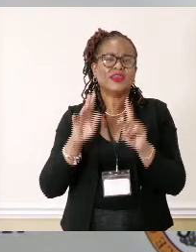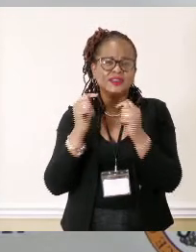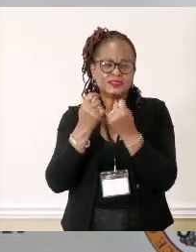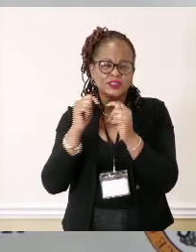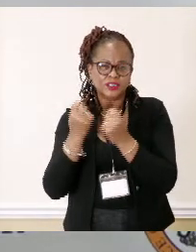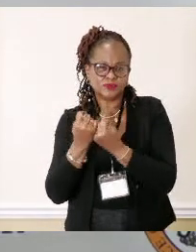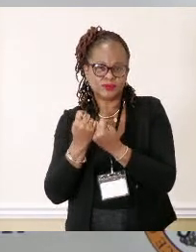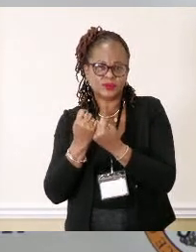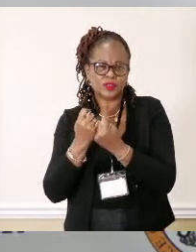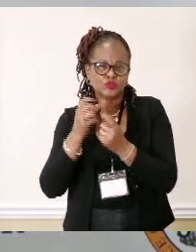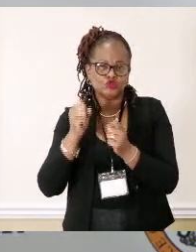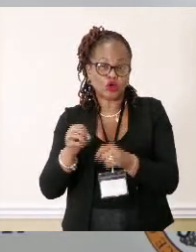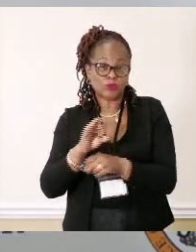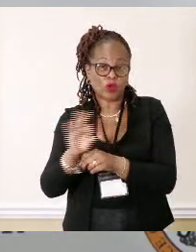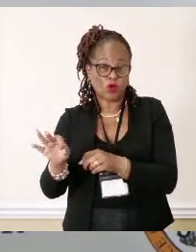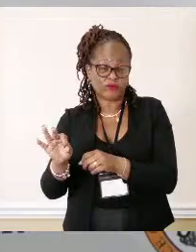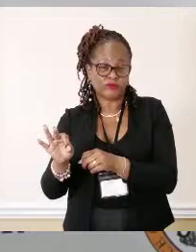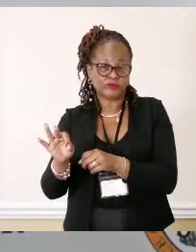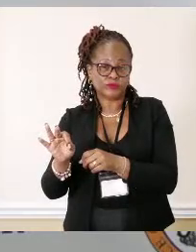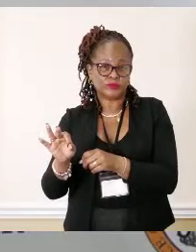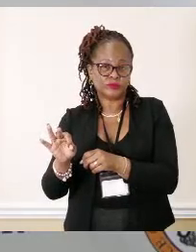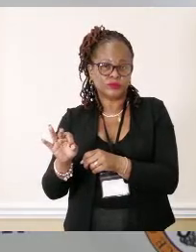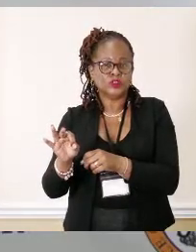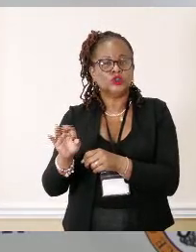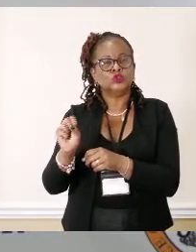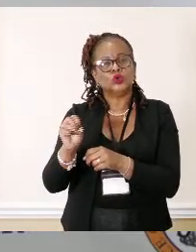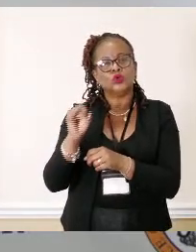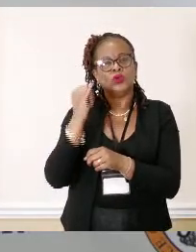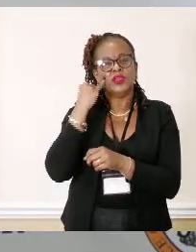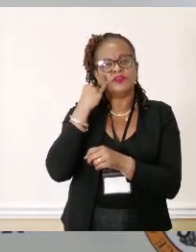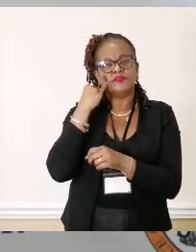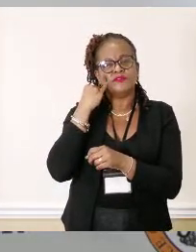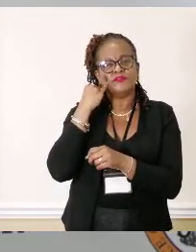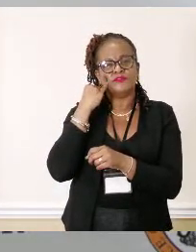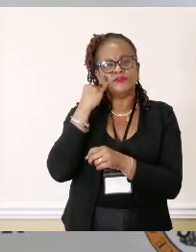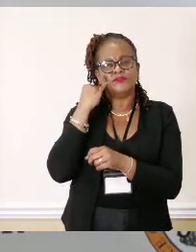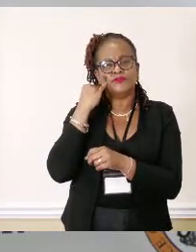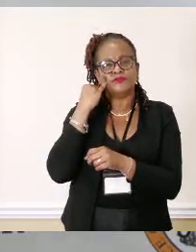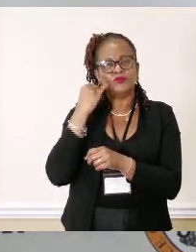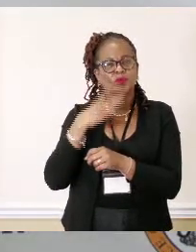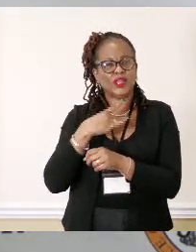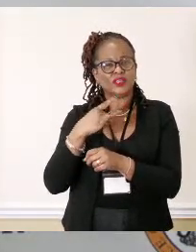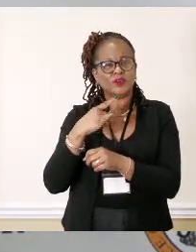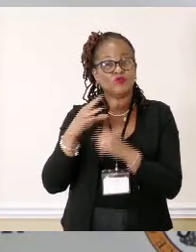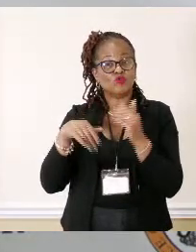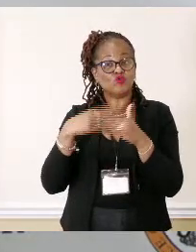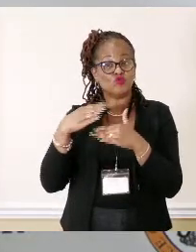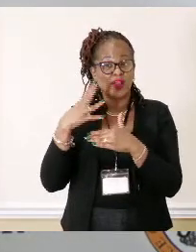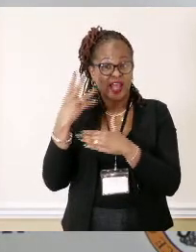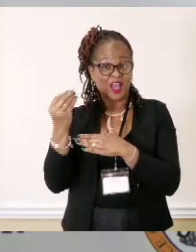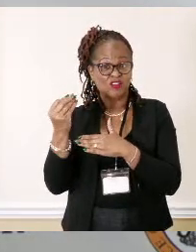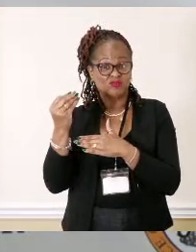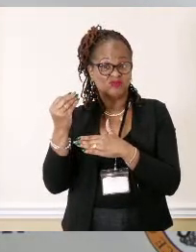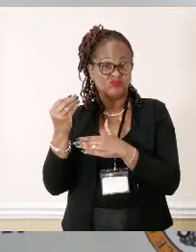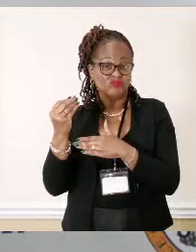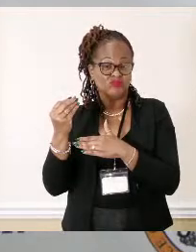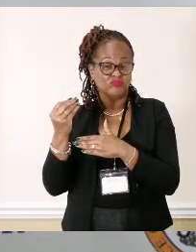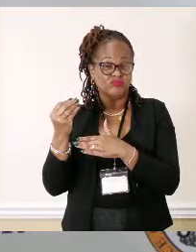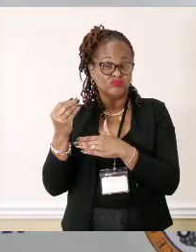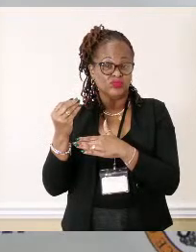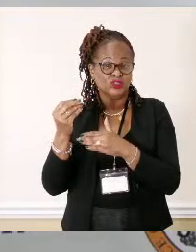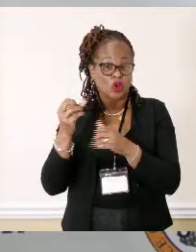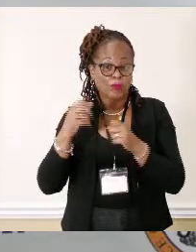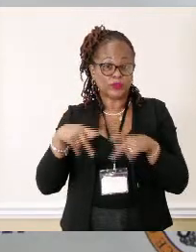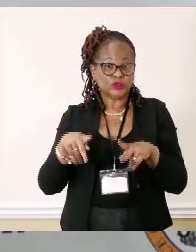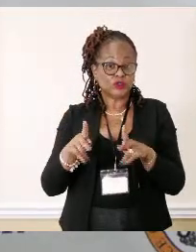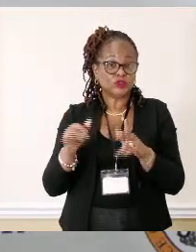and drop-offs, so that if we'd love to have them run out of vaccines, there's an opportunity to